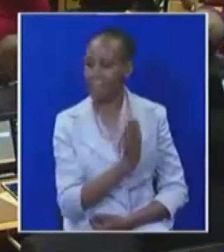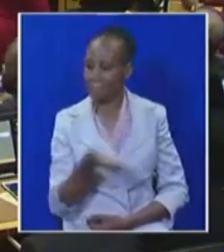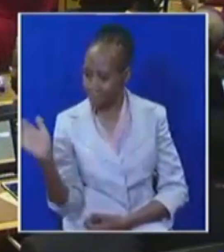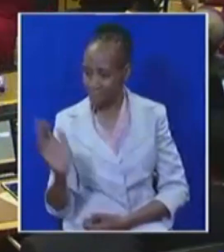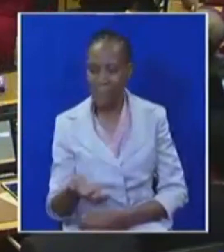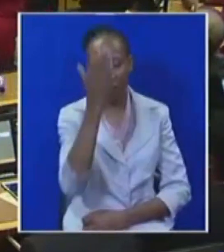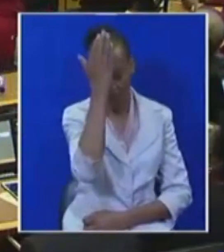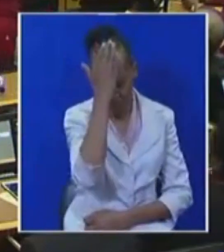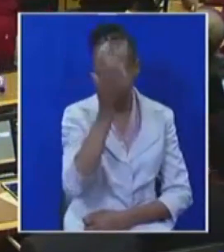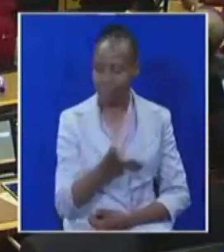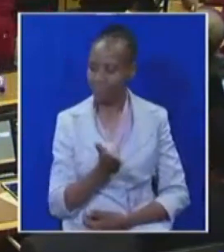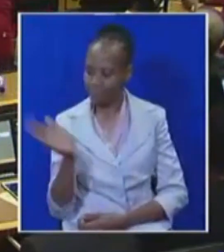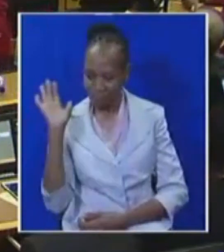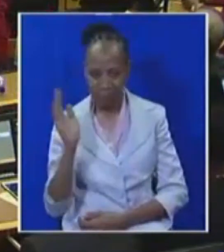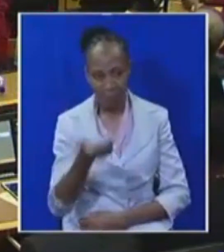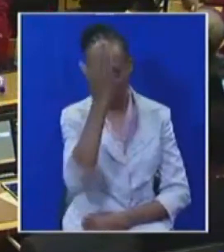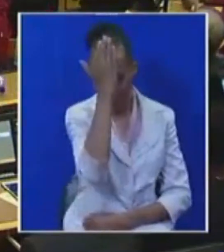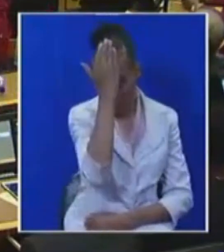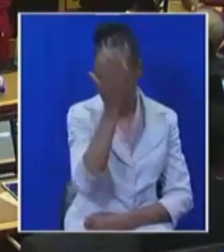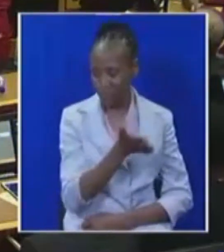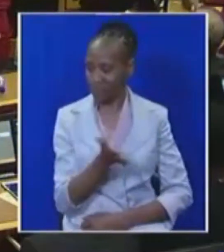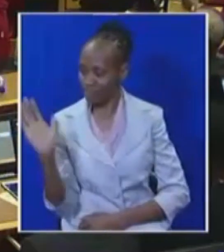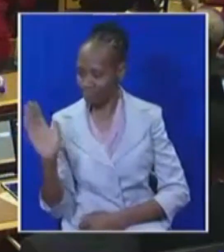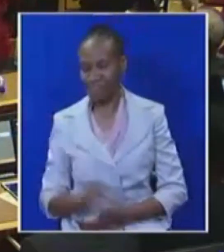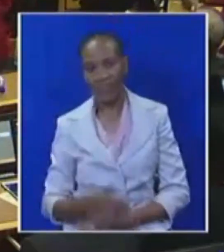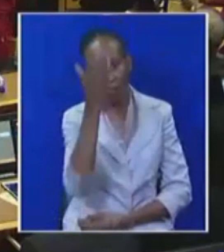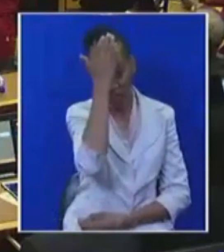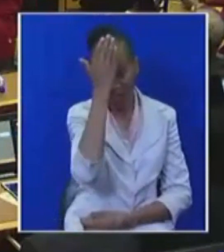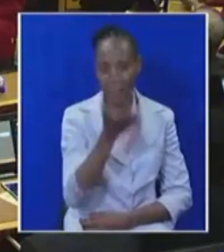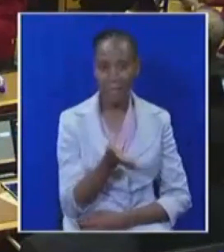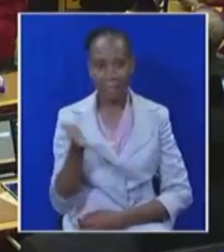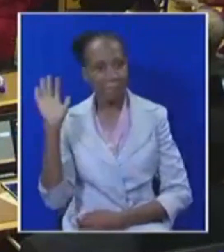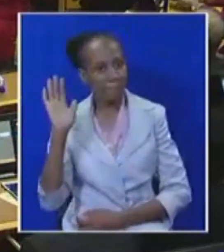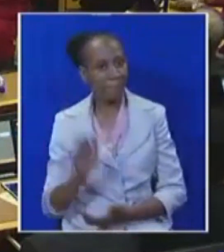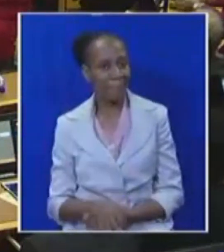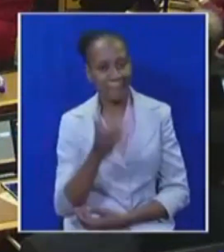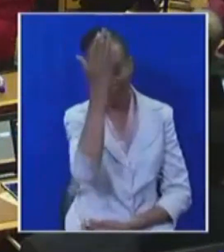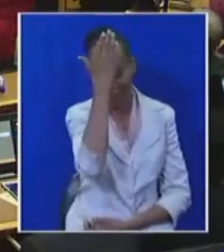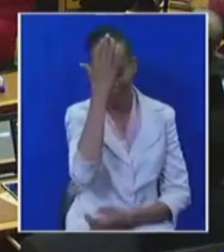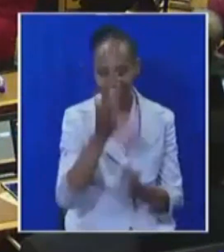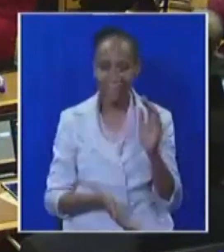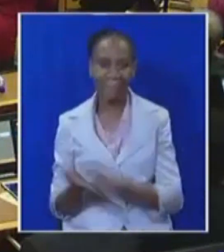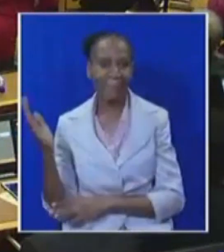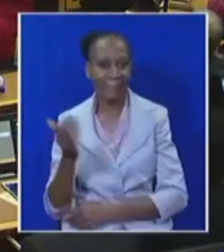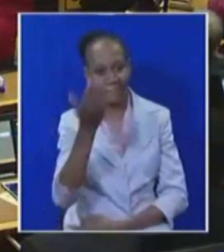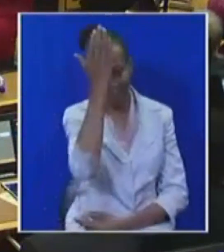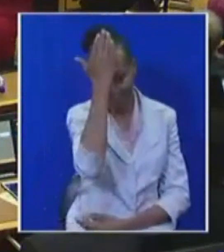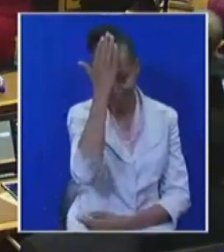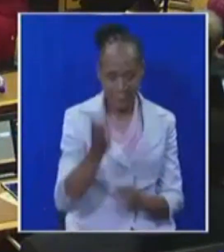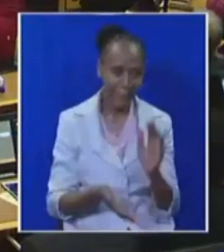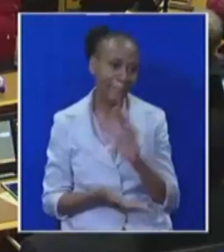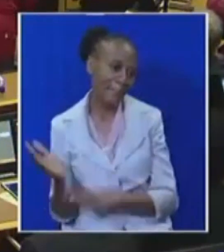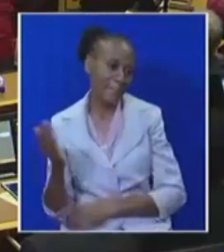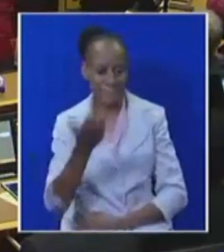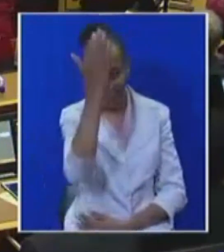must fall. Zupta must fall. Zupta must fall. Zupta must fall. Zupta must fall. Zupta